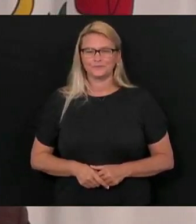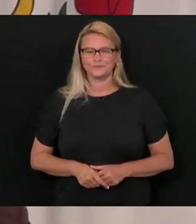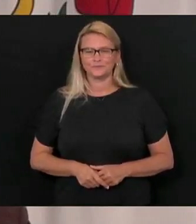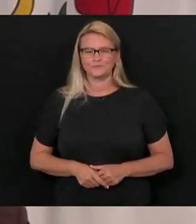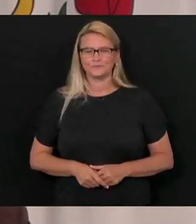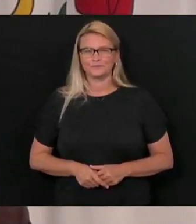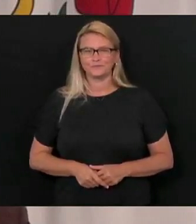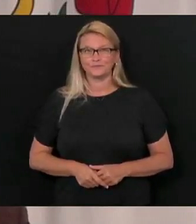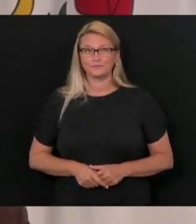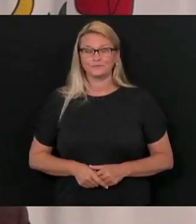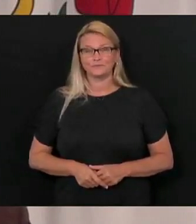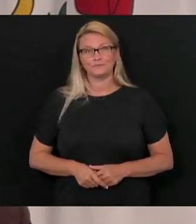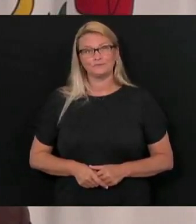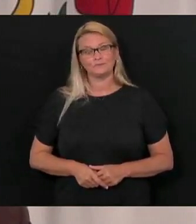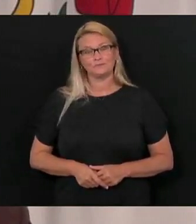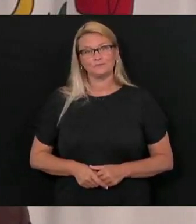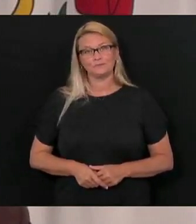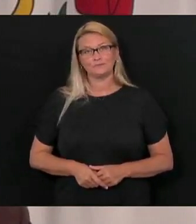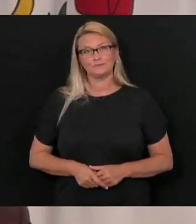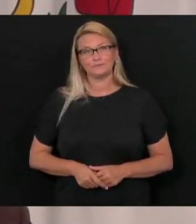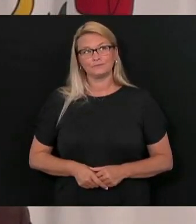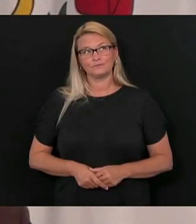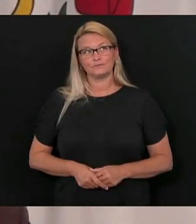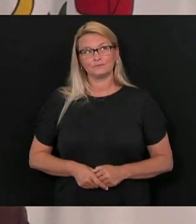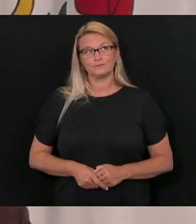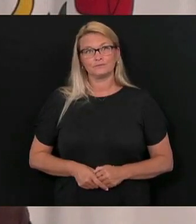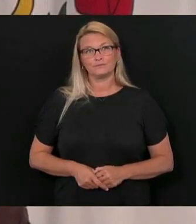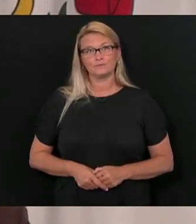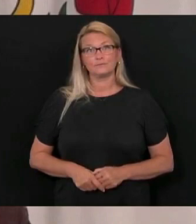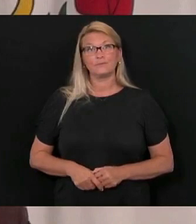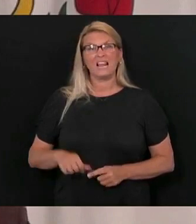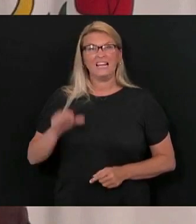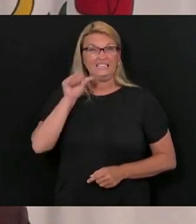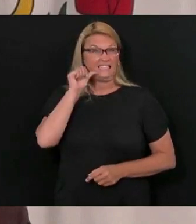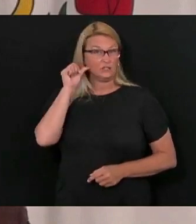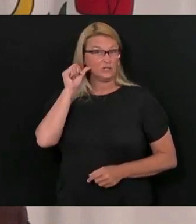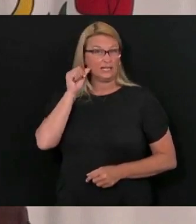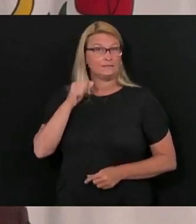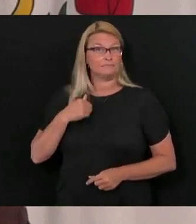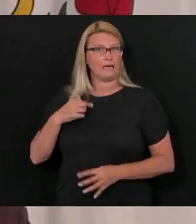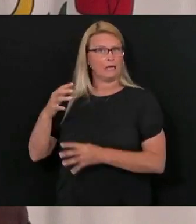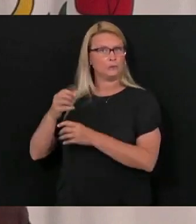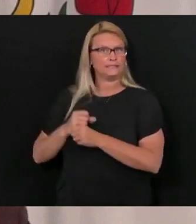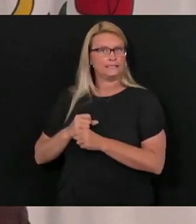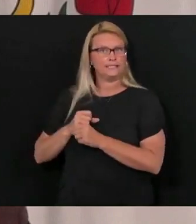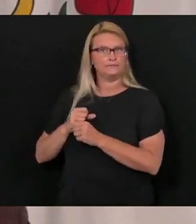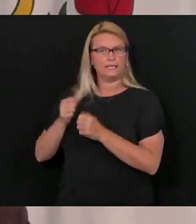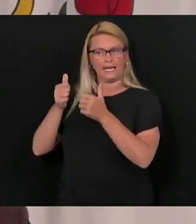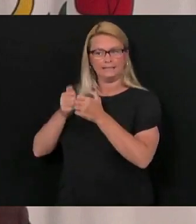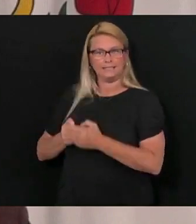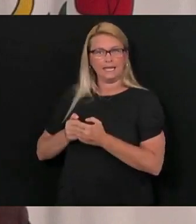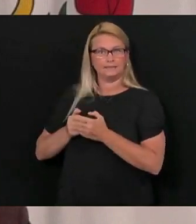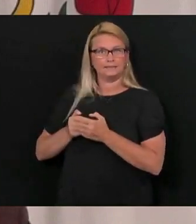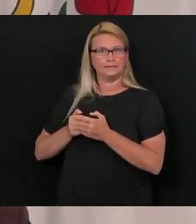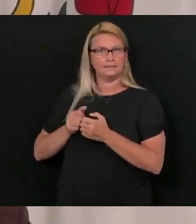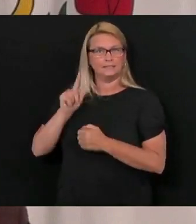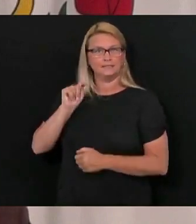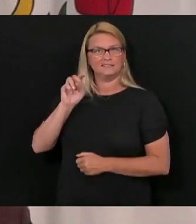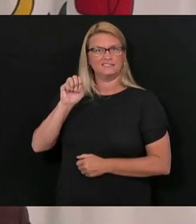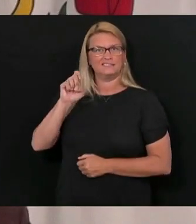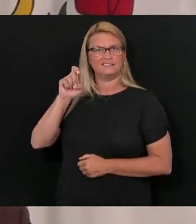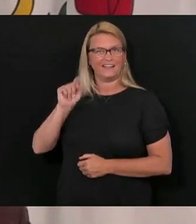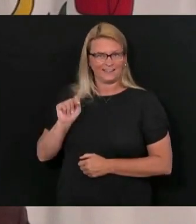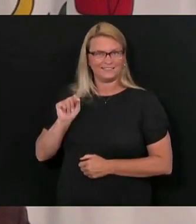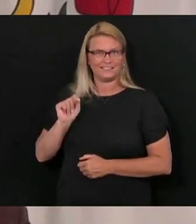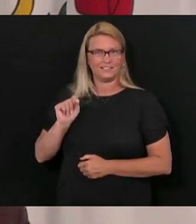yesterday I received an email, or a text rather, and the text was came from a good